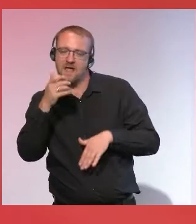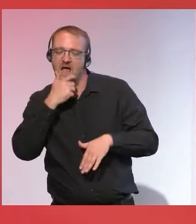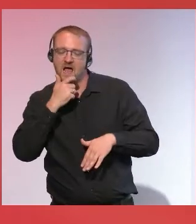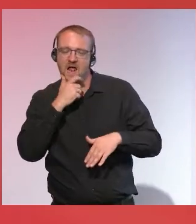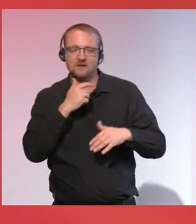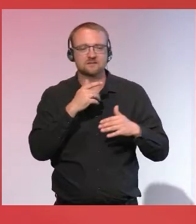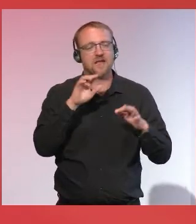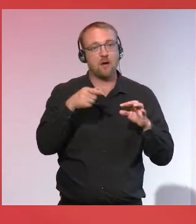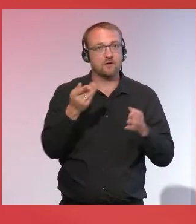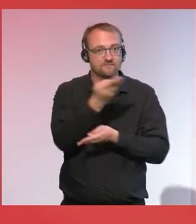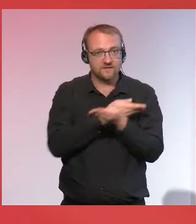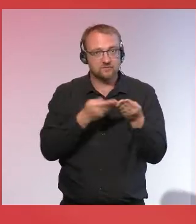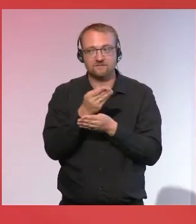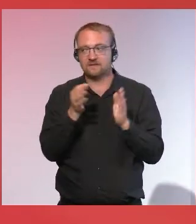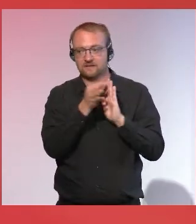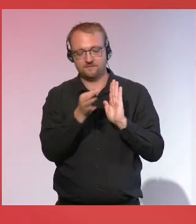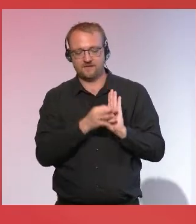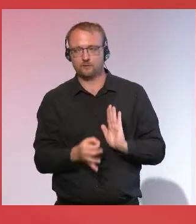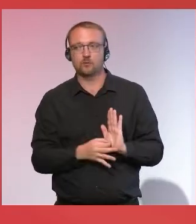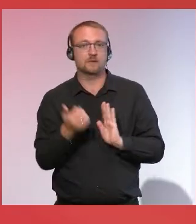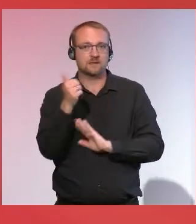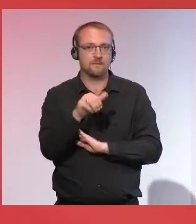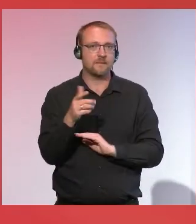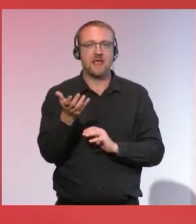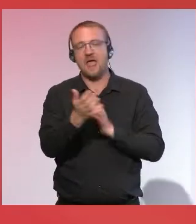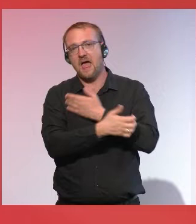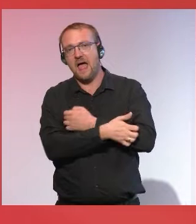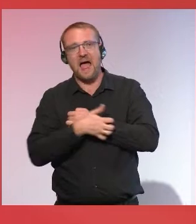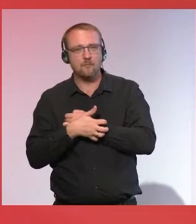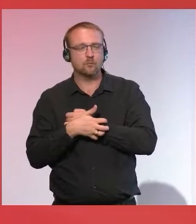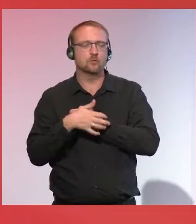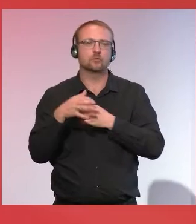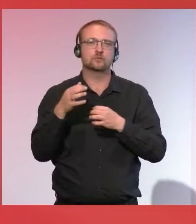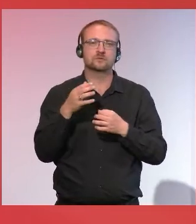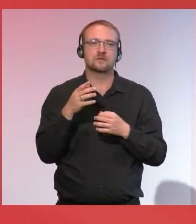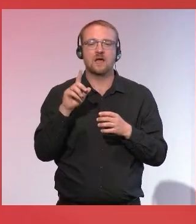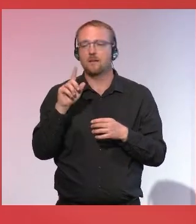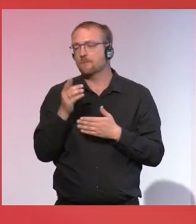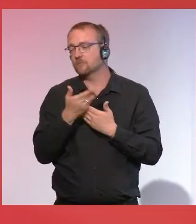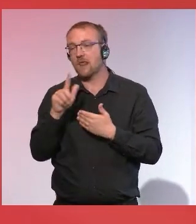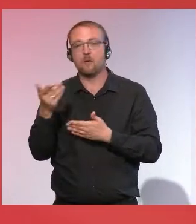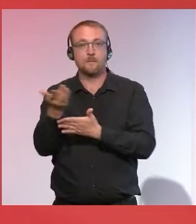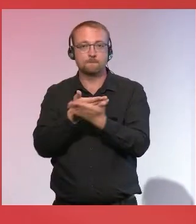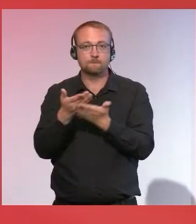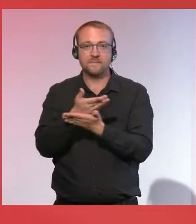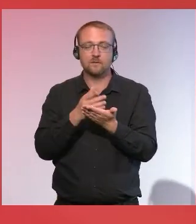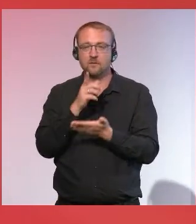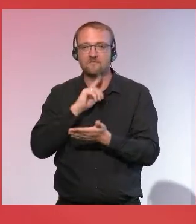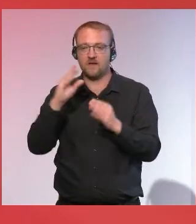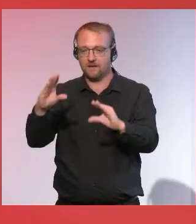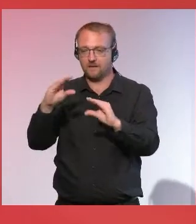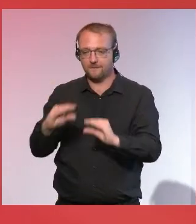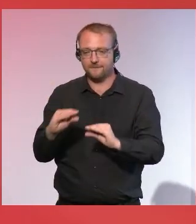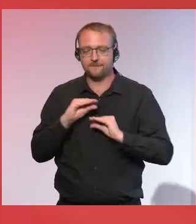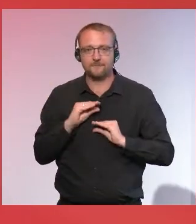well-known determinants of health, like poverty, reduced access to education, People might not be aware what they should be doing when there's a heat wave,